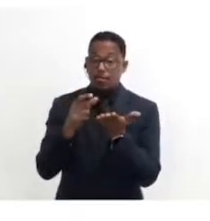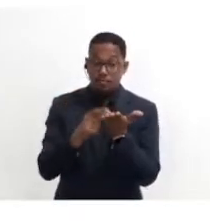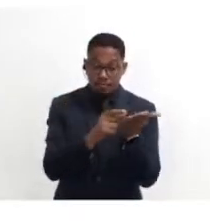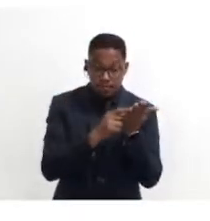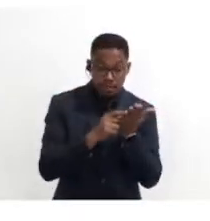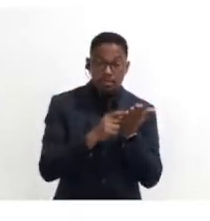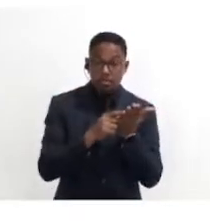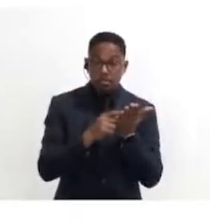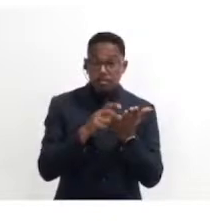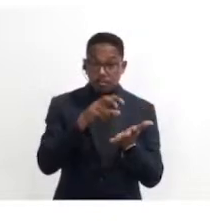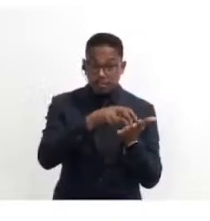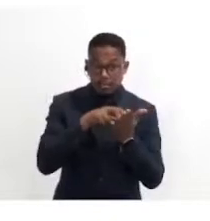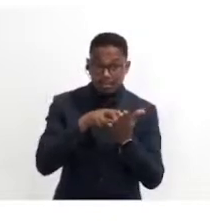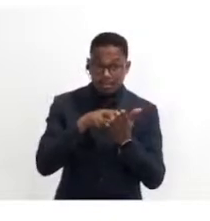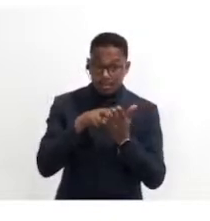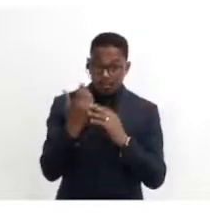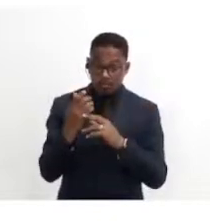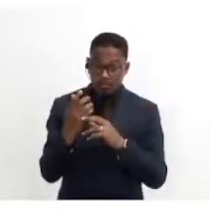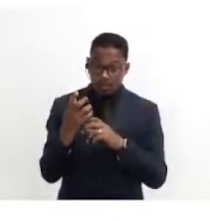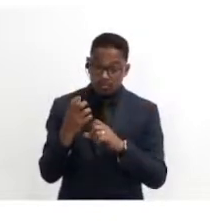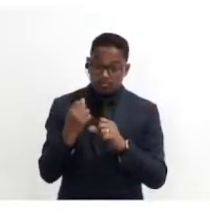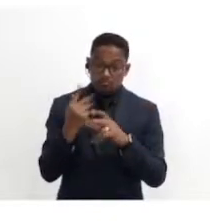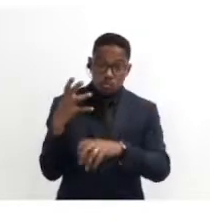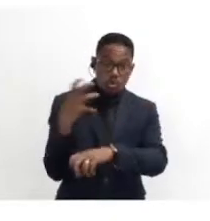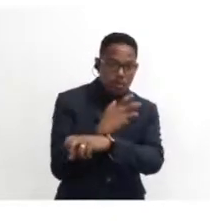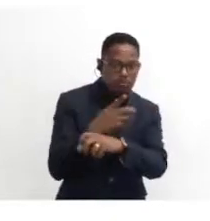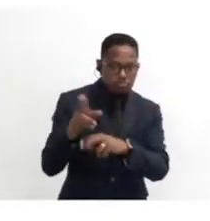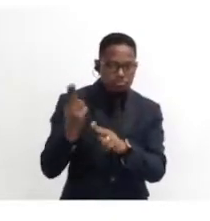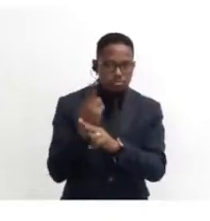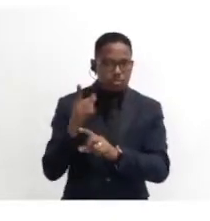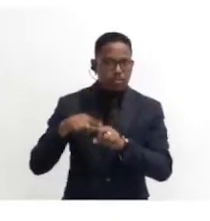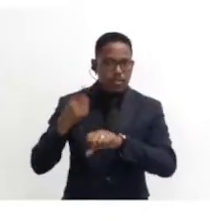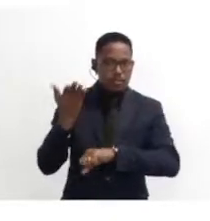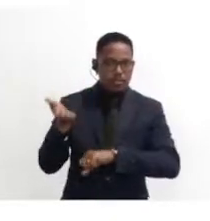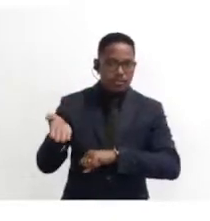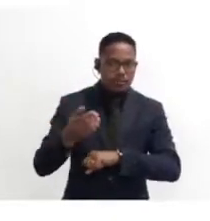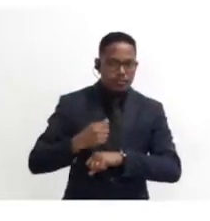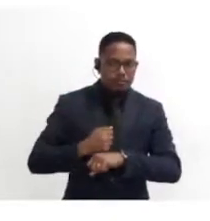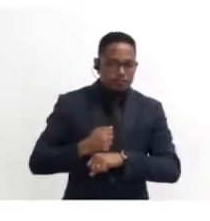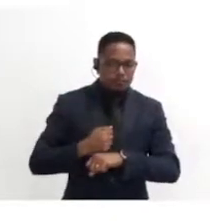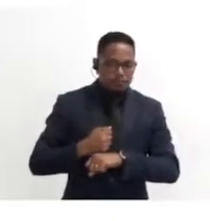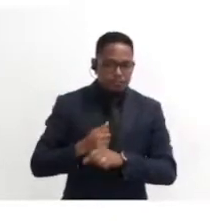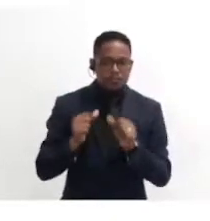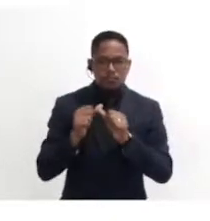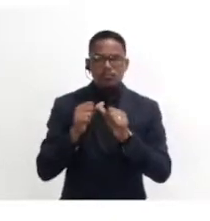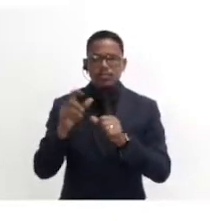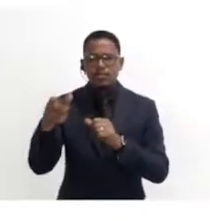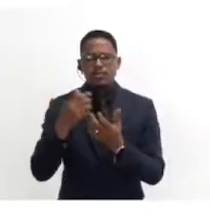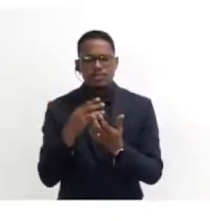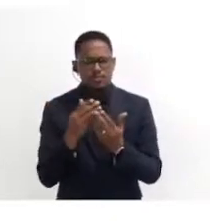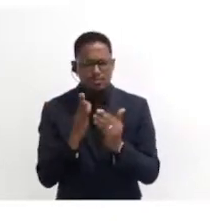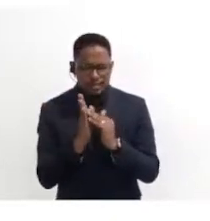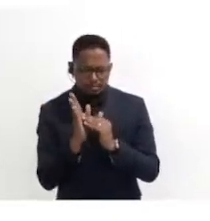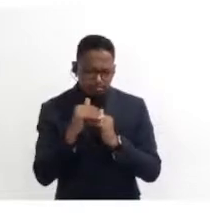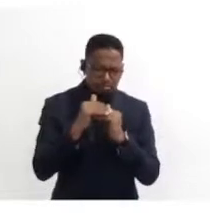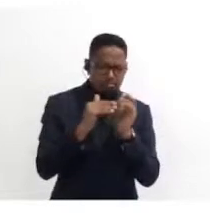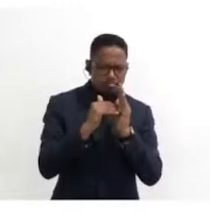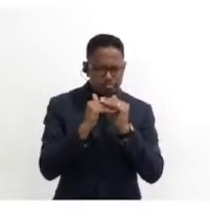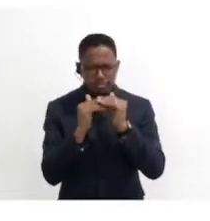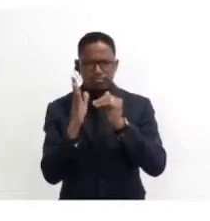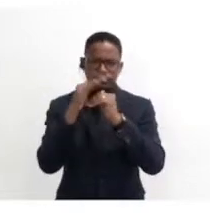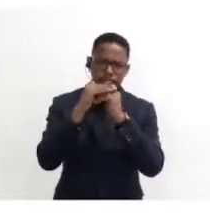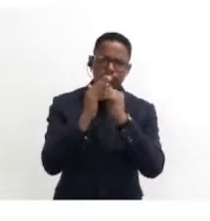In some ways, ceramic is a laminate kind of substrate too, in that it's built up with many layers. So you can see the one on the right there was built up